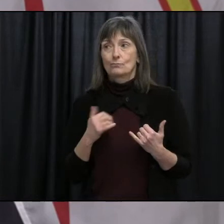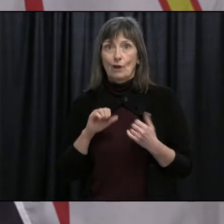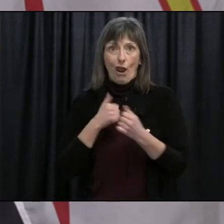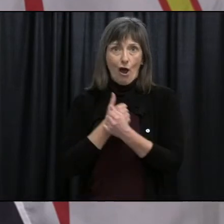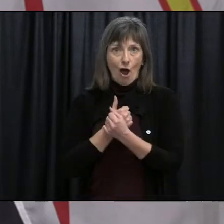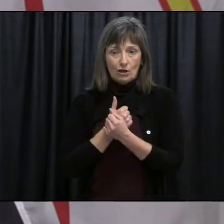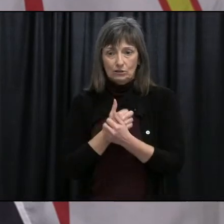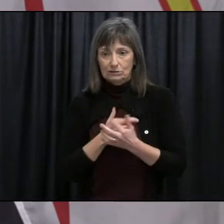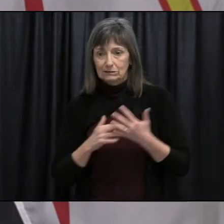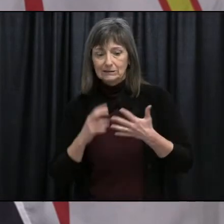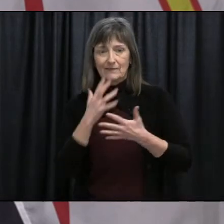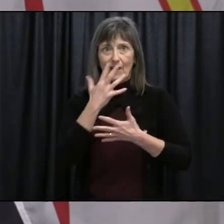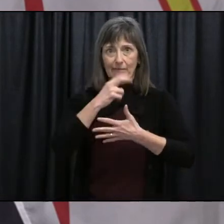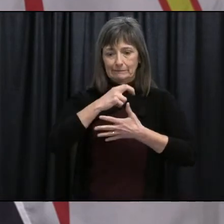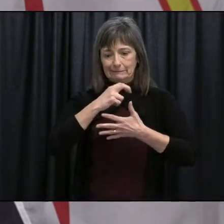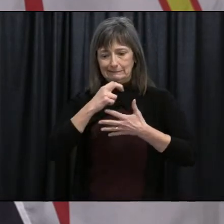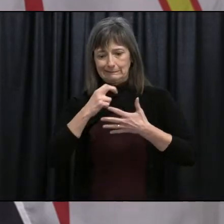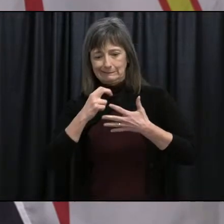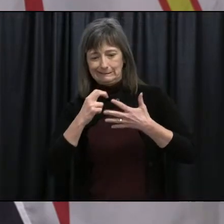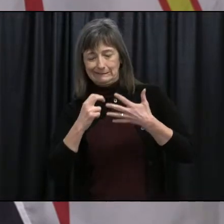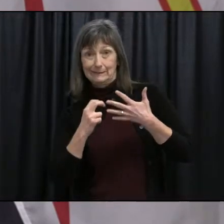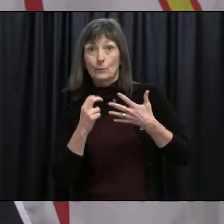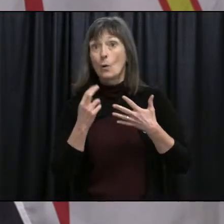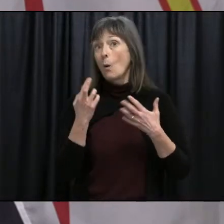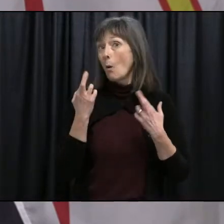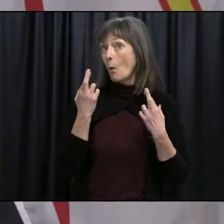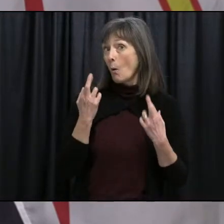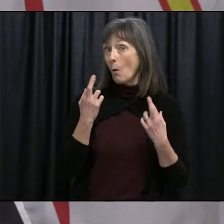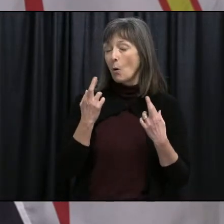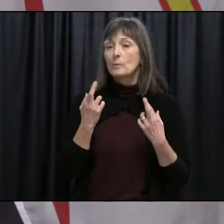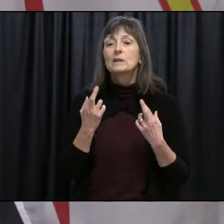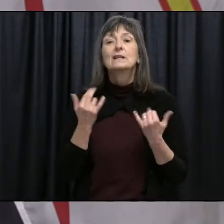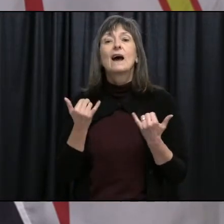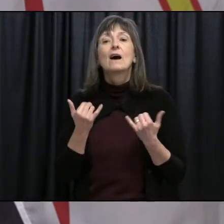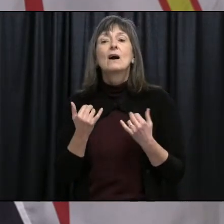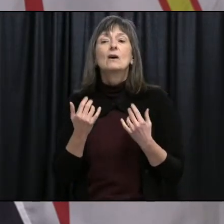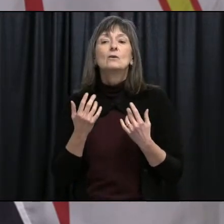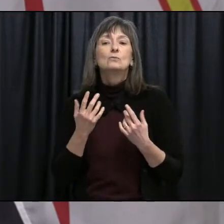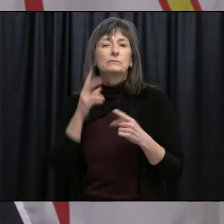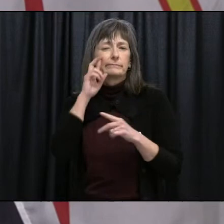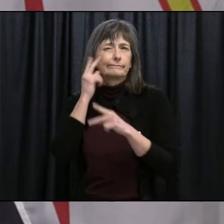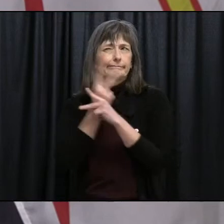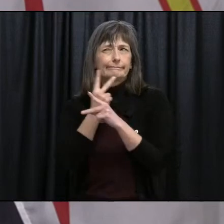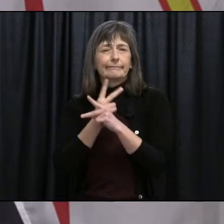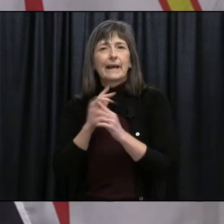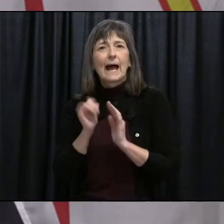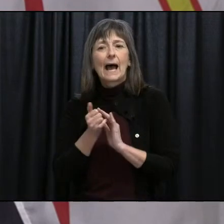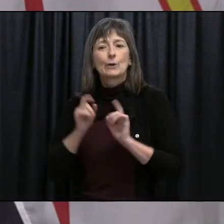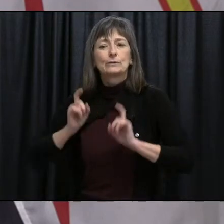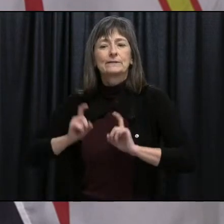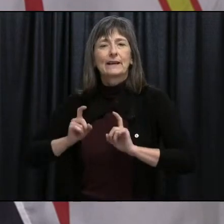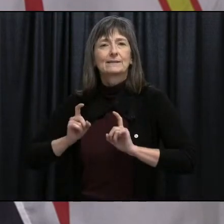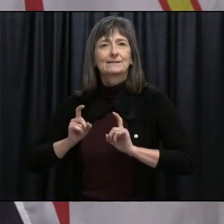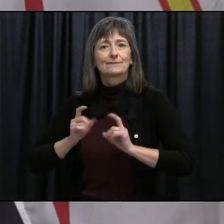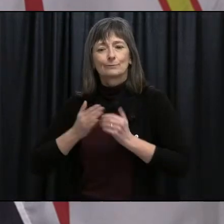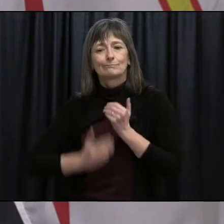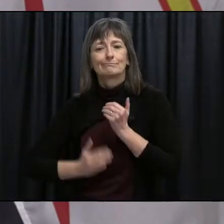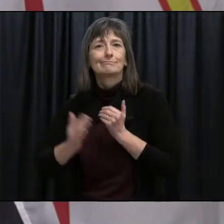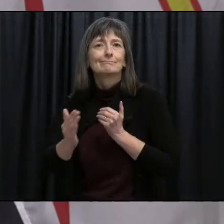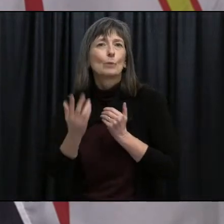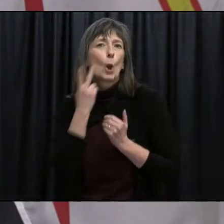lockdowns and as we ease up our measures, we're looking at how we can use testing as part of